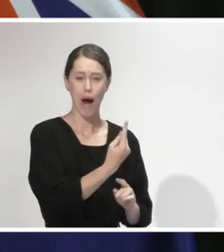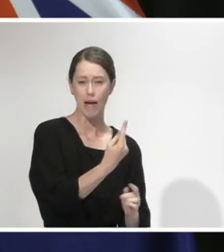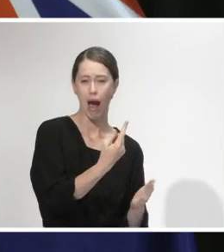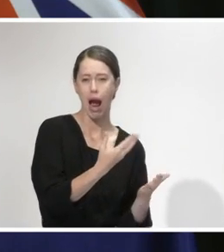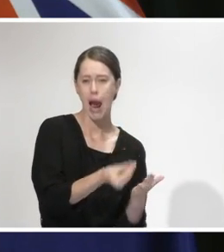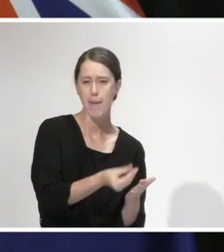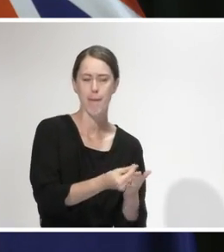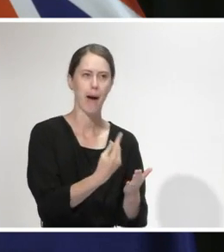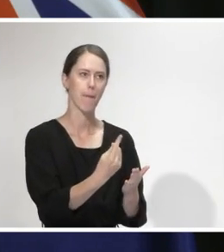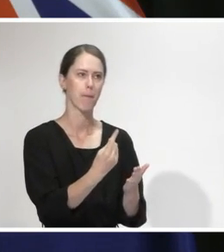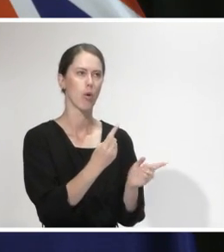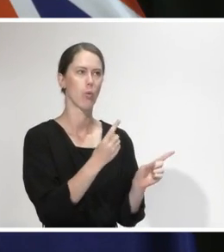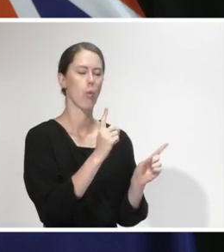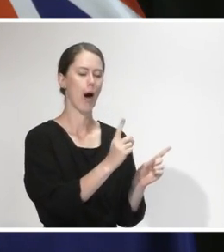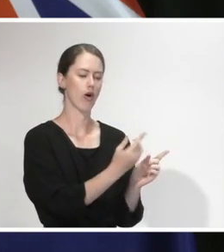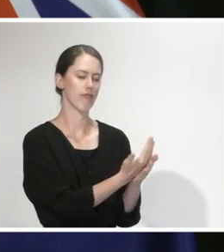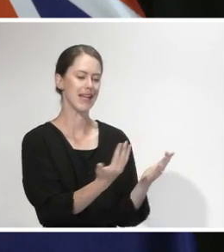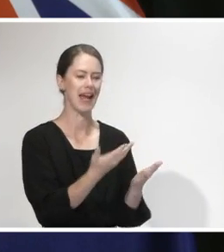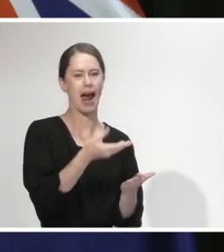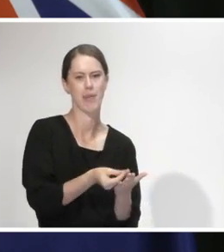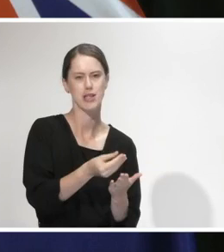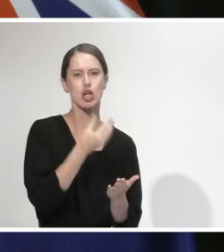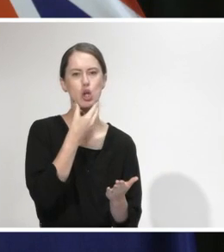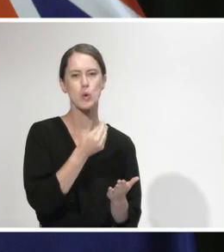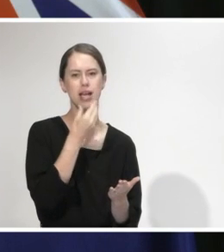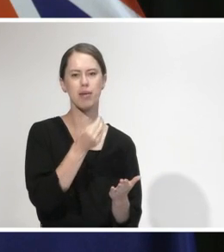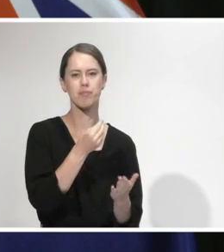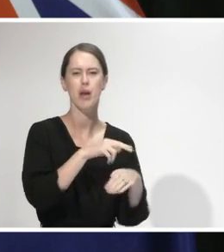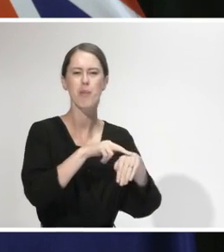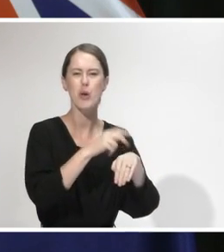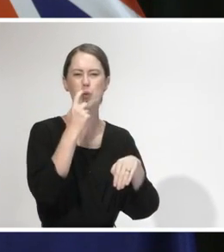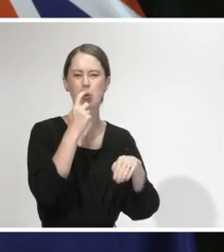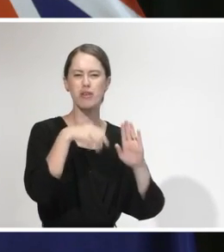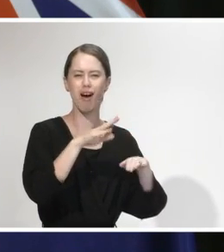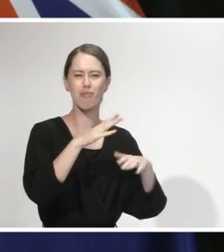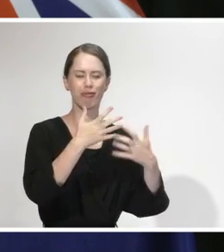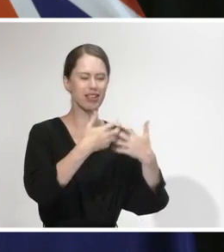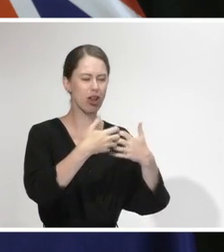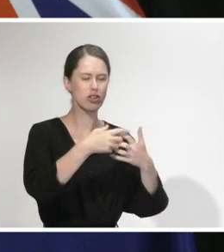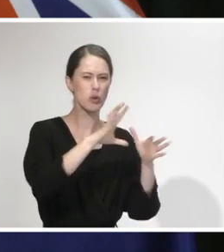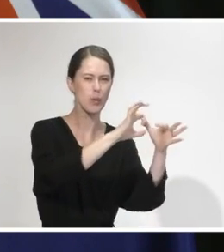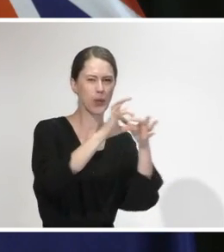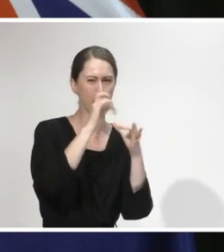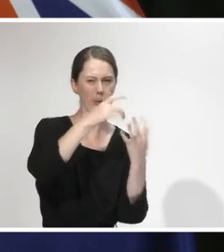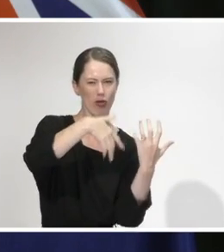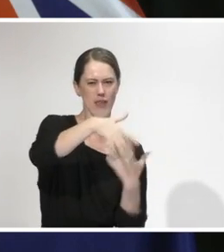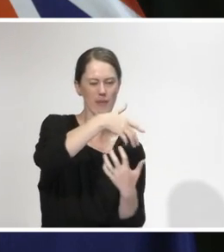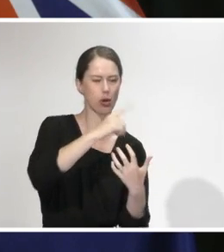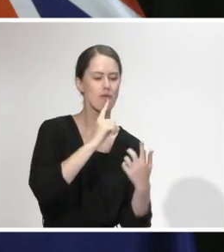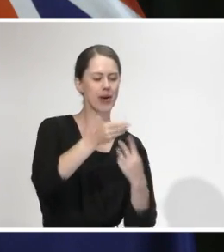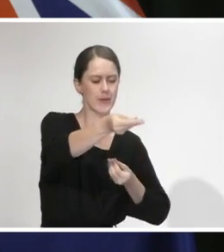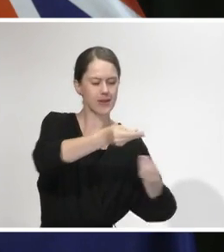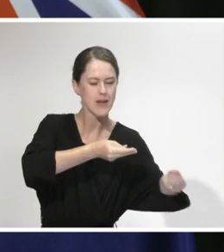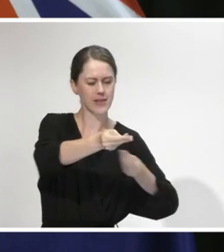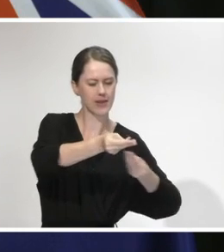they need to be using an app which can use that Bluetooth type technology and exchange of information, so that when a